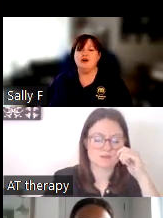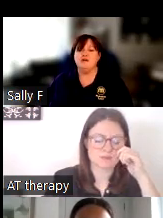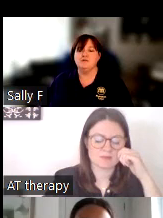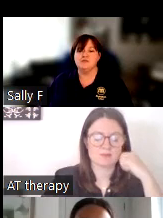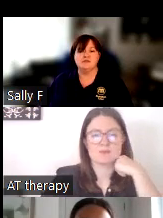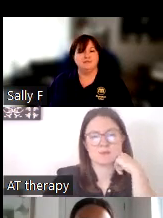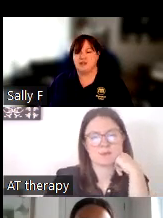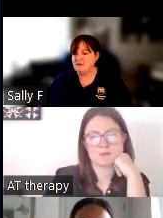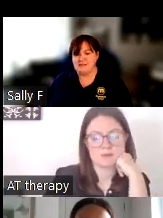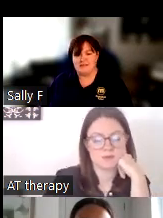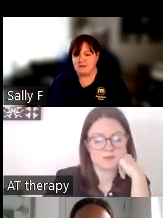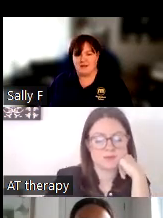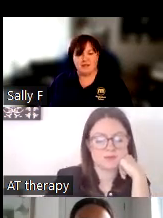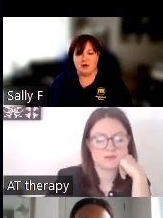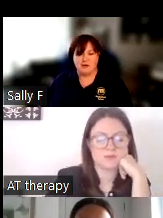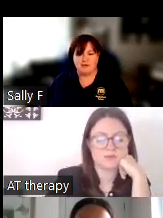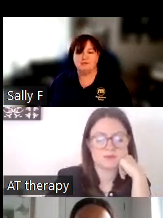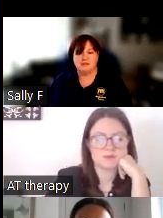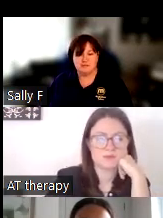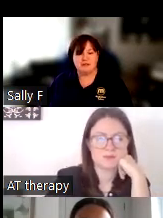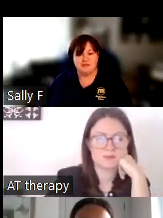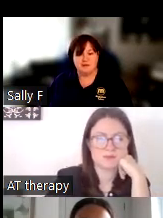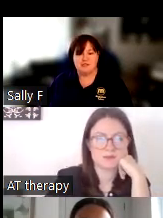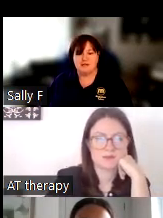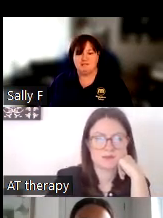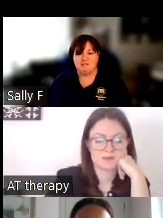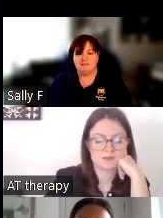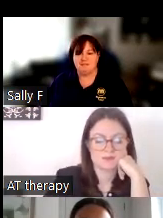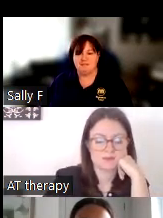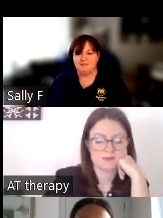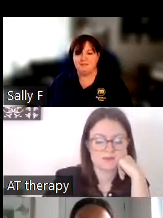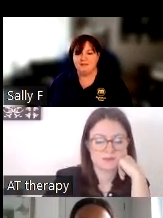Future holds. You don't need to sign the hold, just the future.